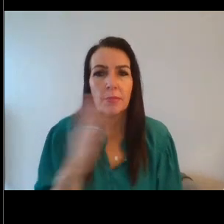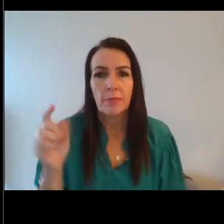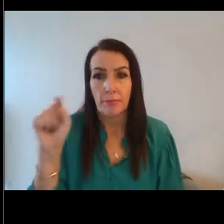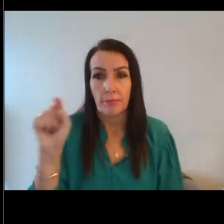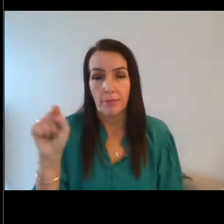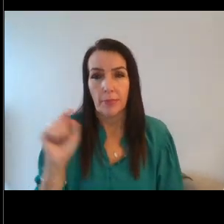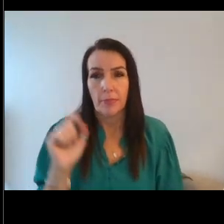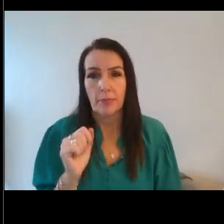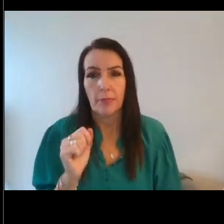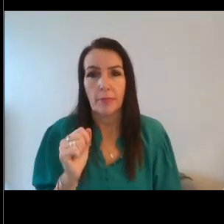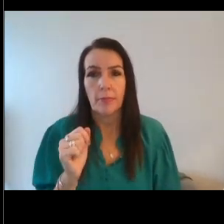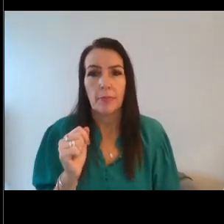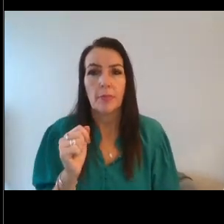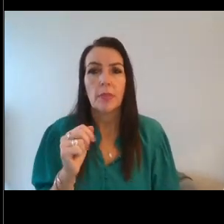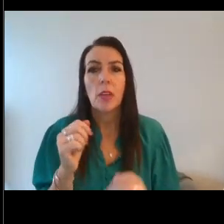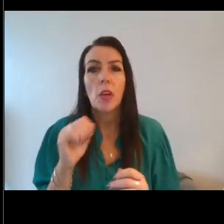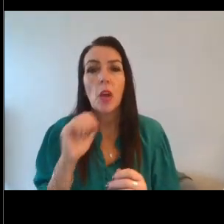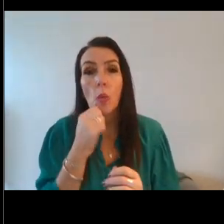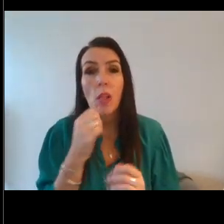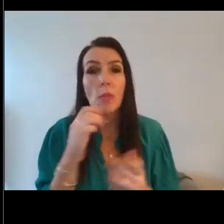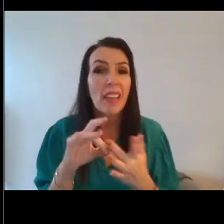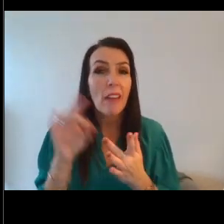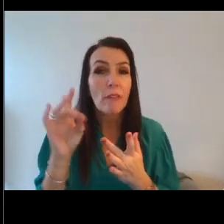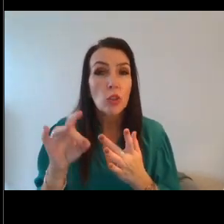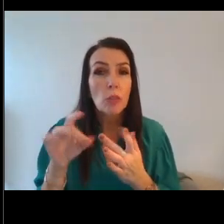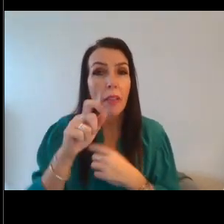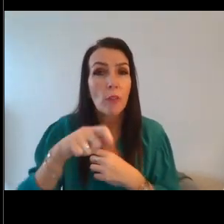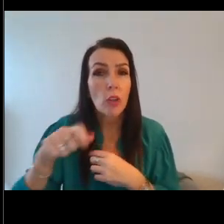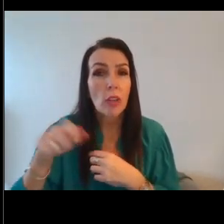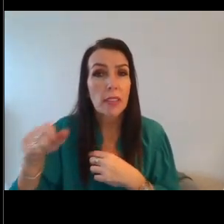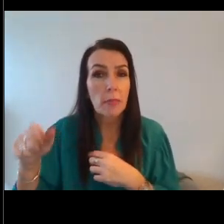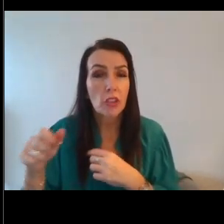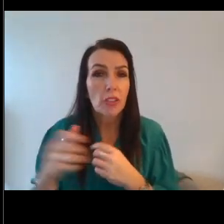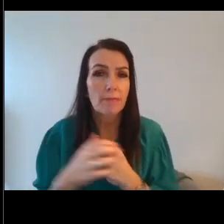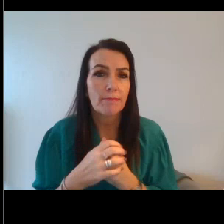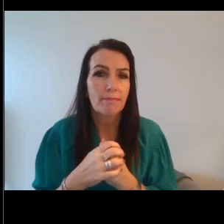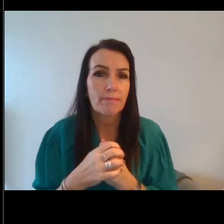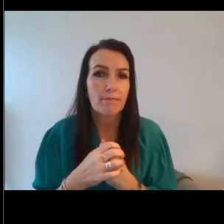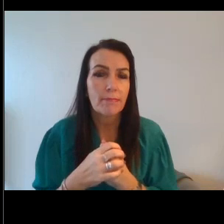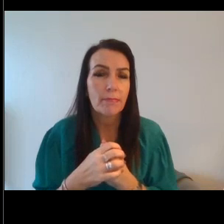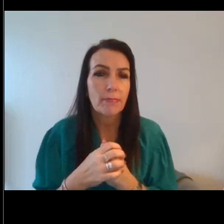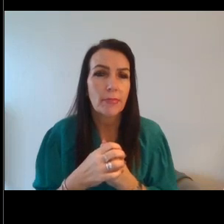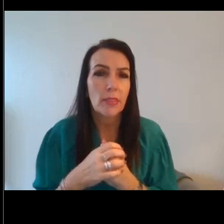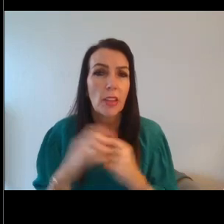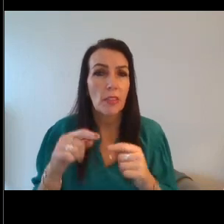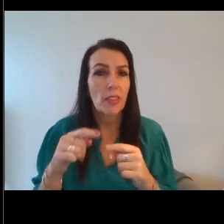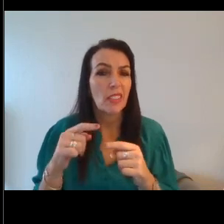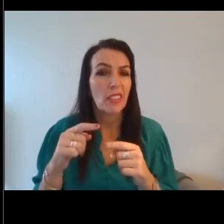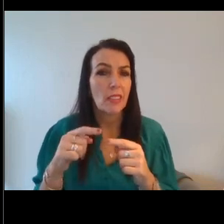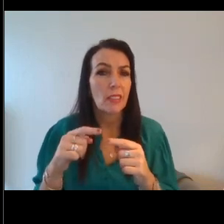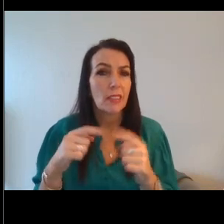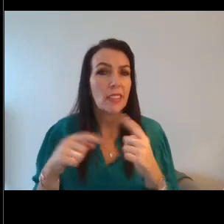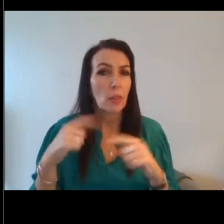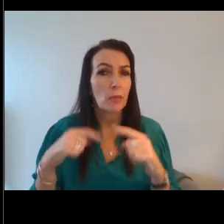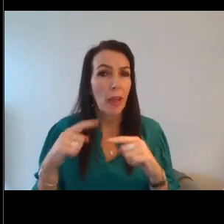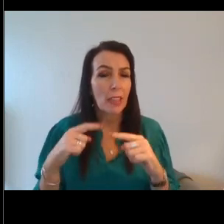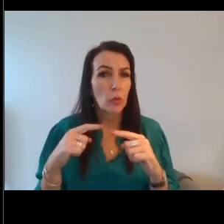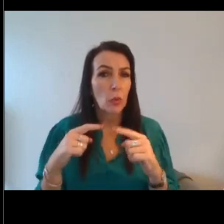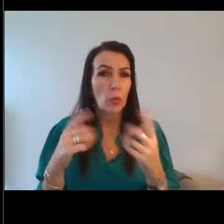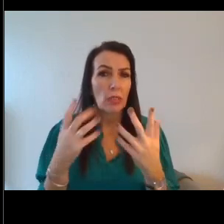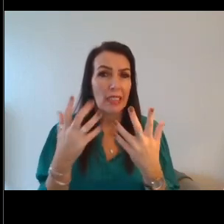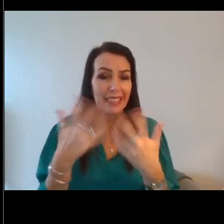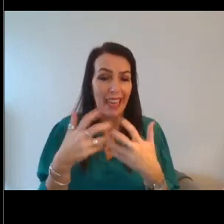corner is, will energy bills be affordable for our customers? Again, this kind of harks back to the technical